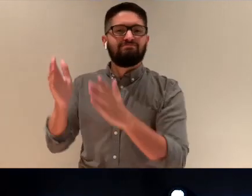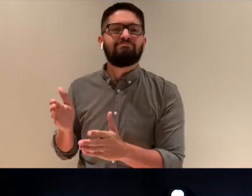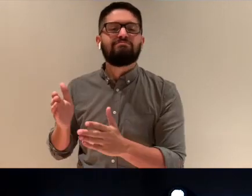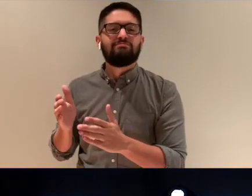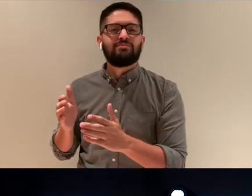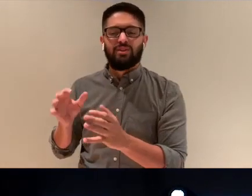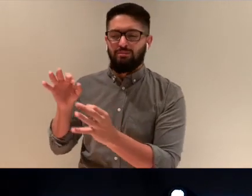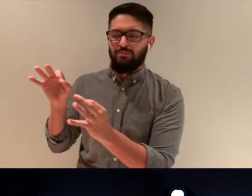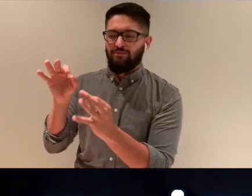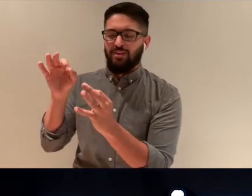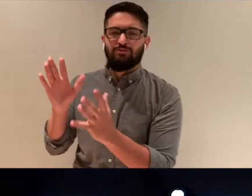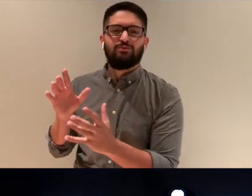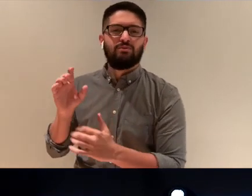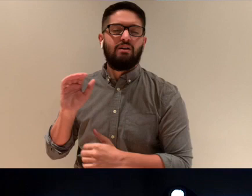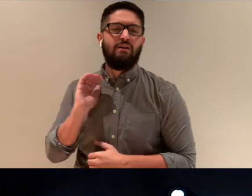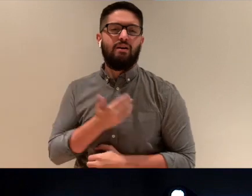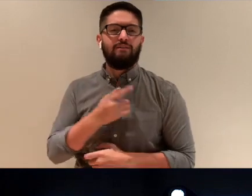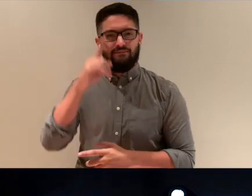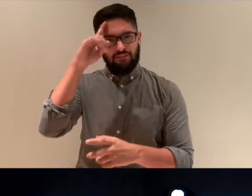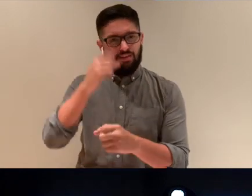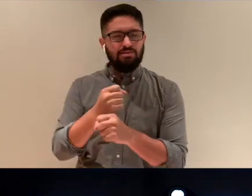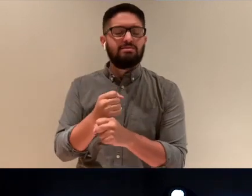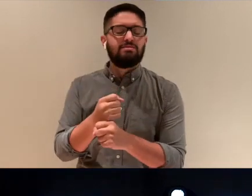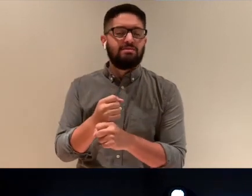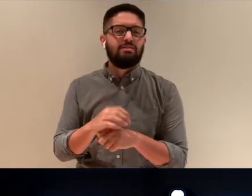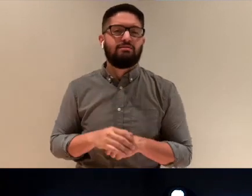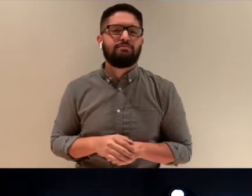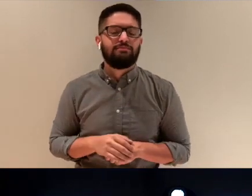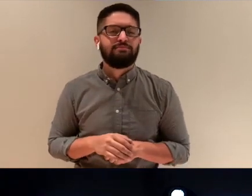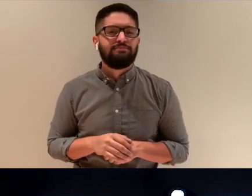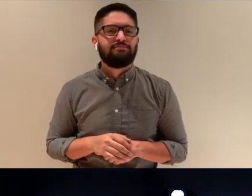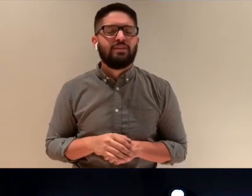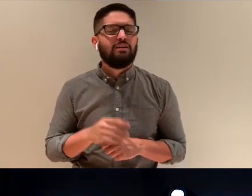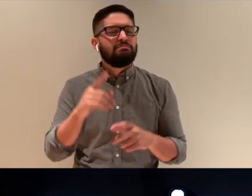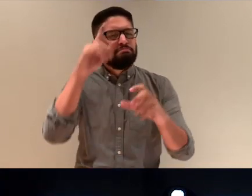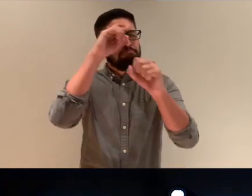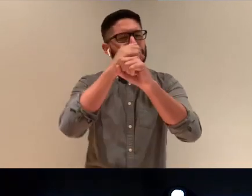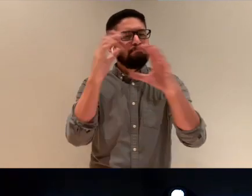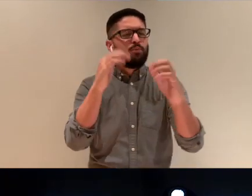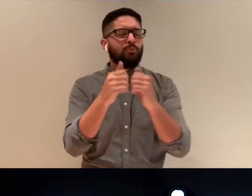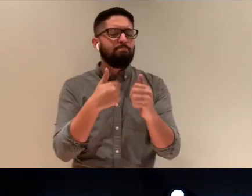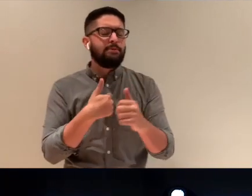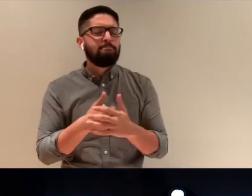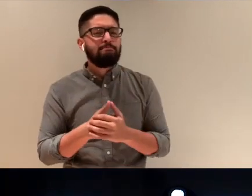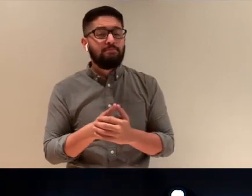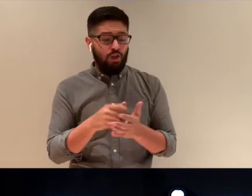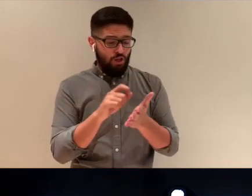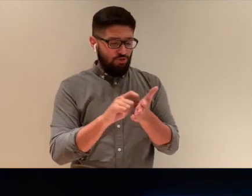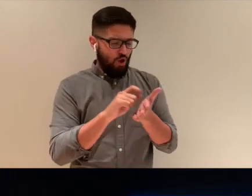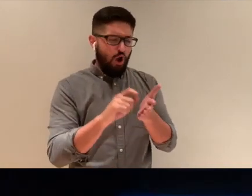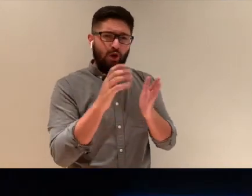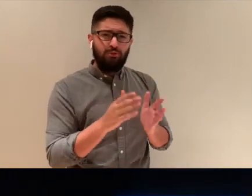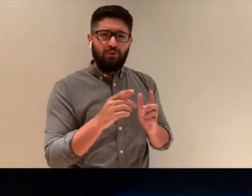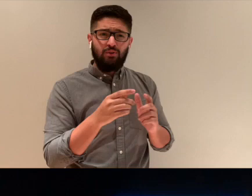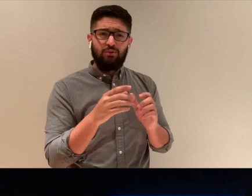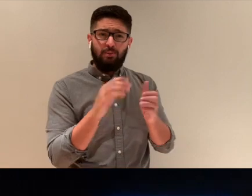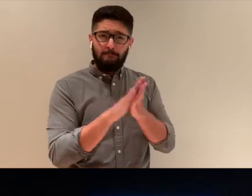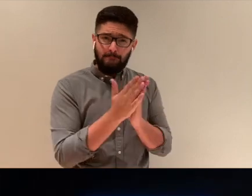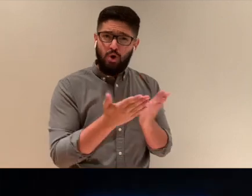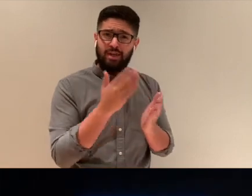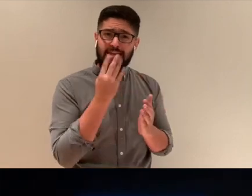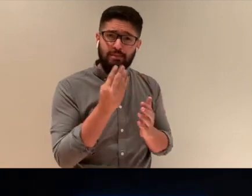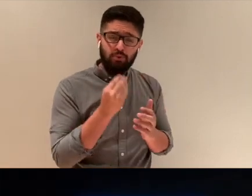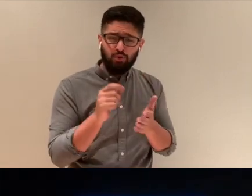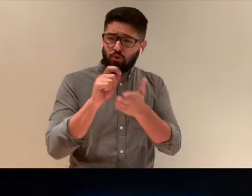the perfecter of our faith. Now, slip into the scene with me for just a moment. Because the author of the book